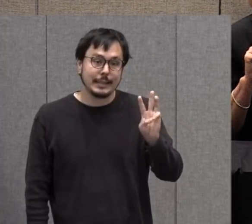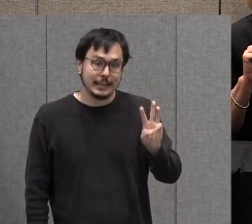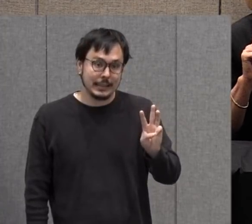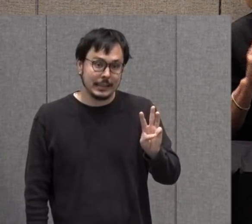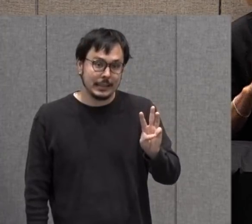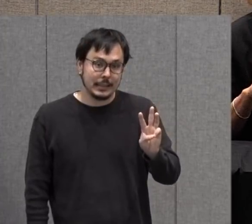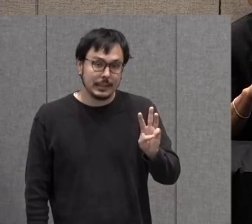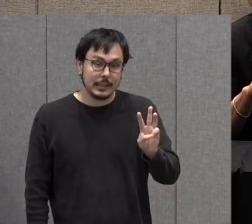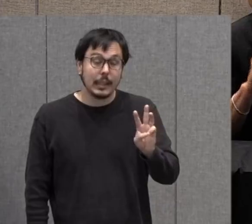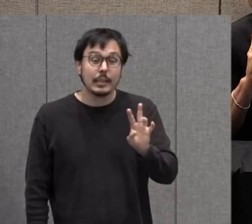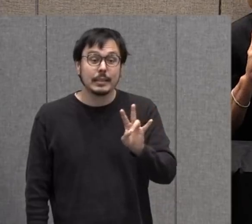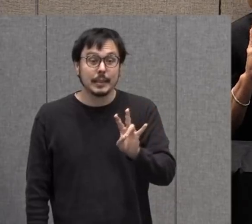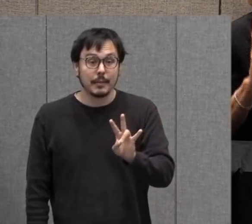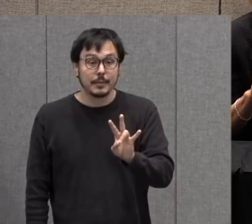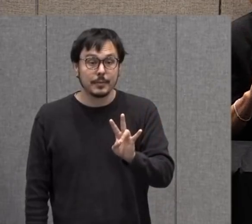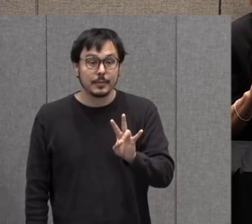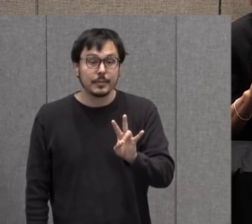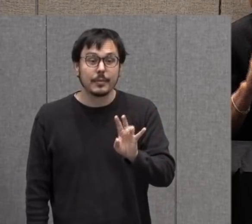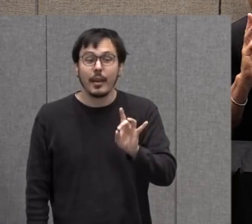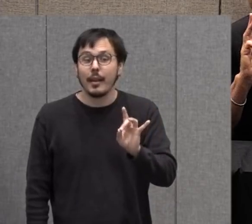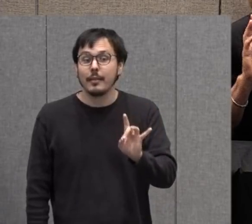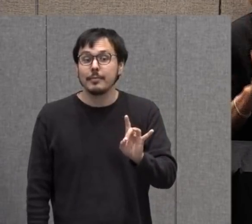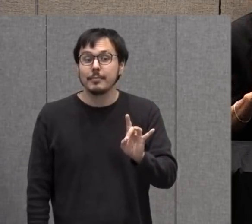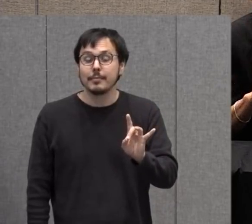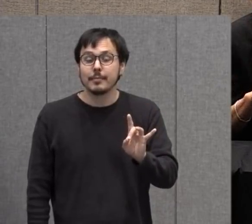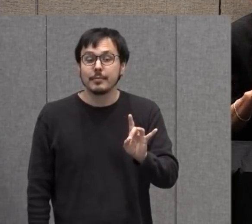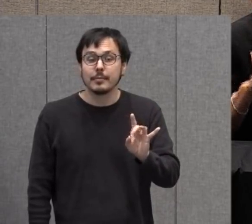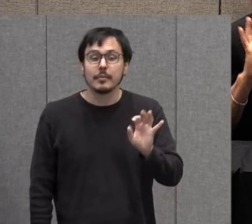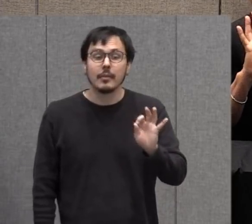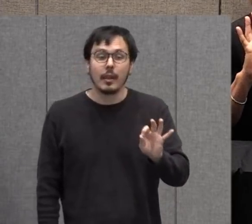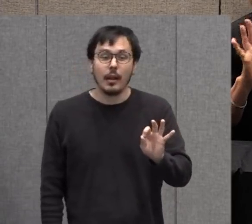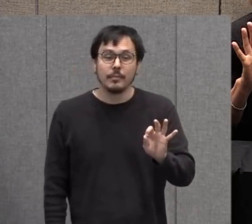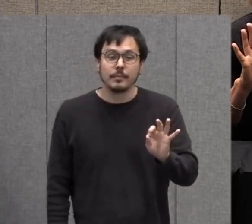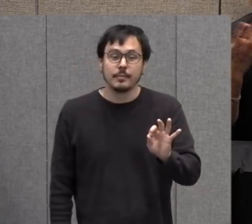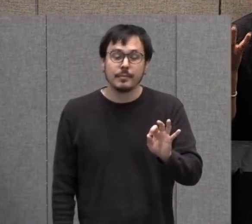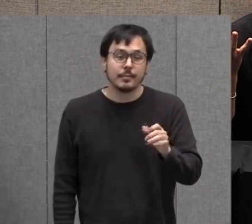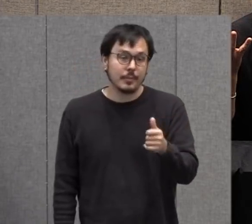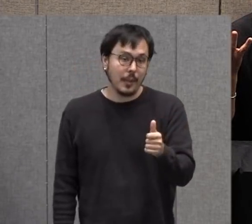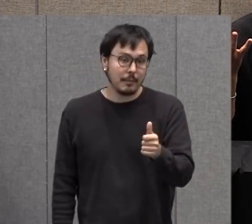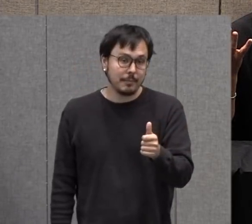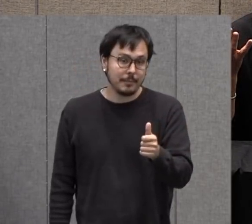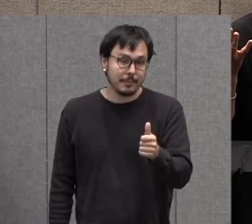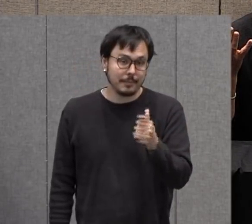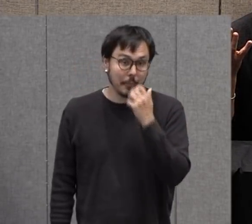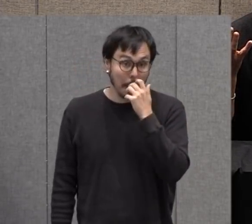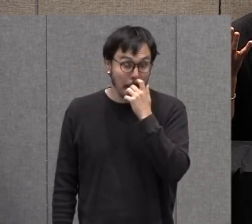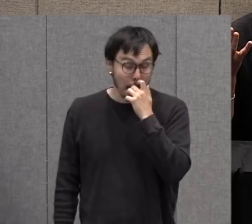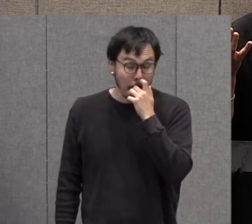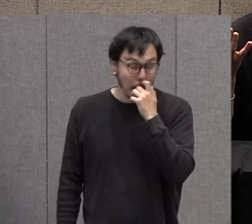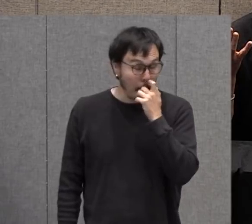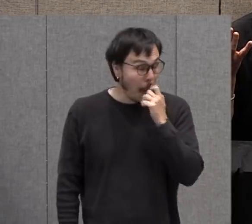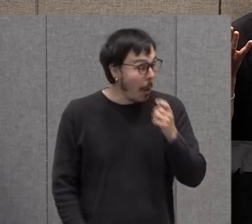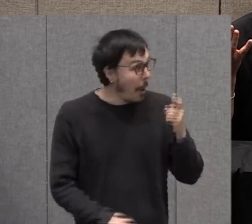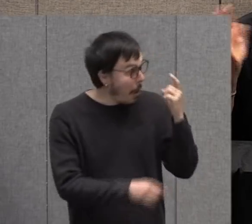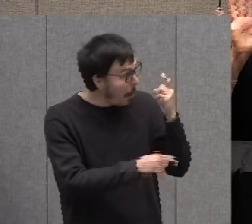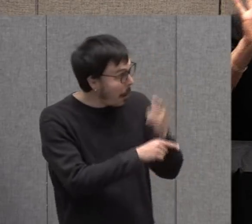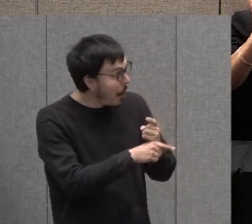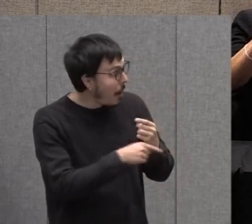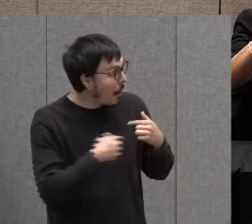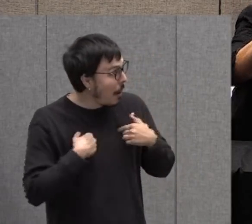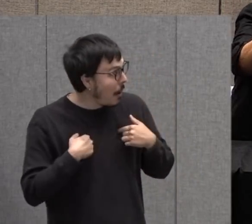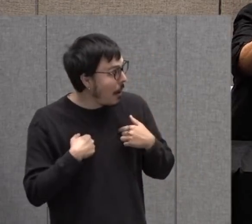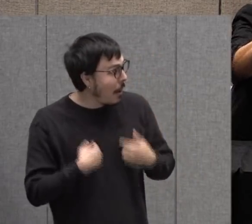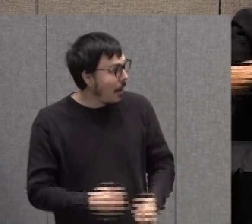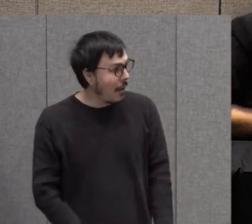6, 7, 8, 9, 10. We were right. You were right. There High were